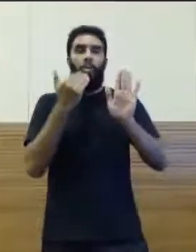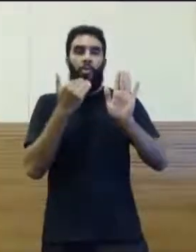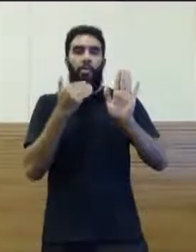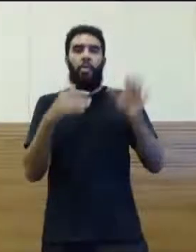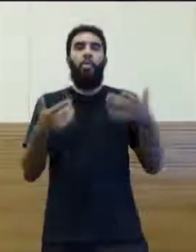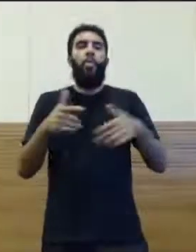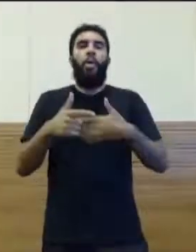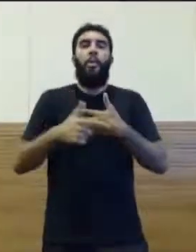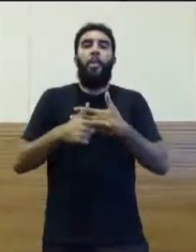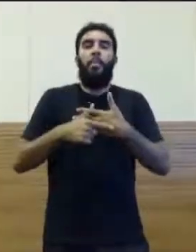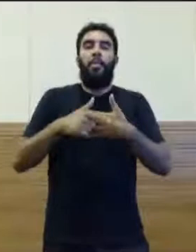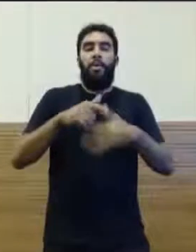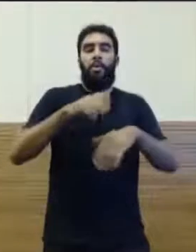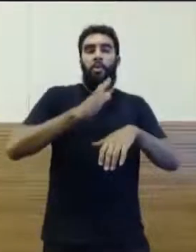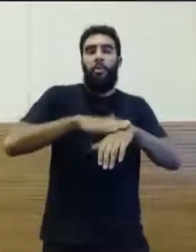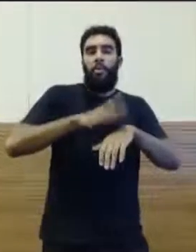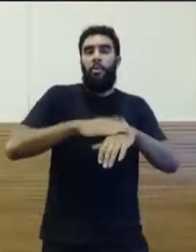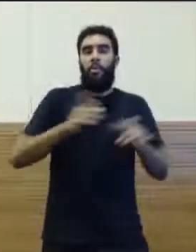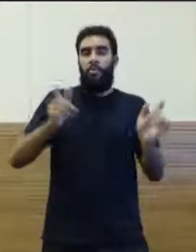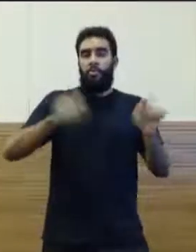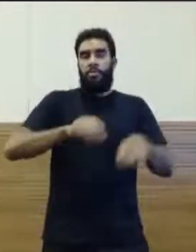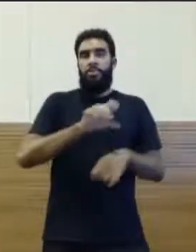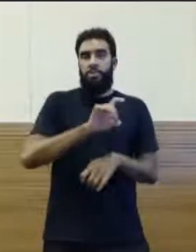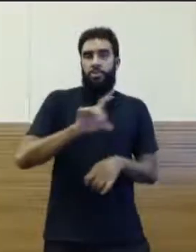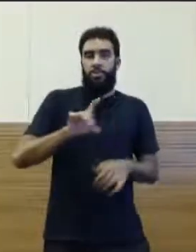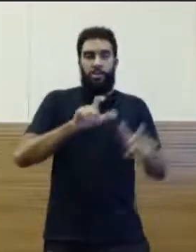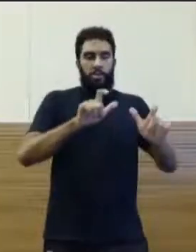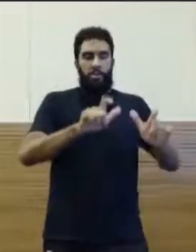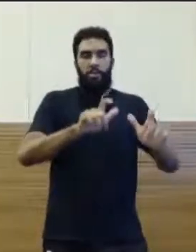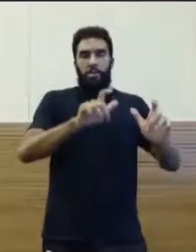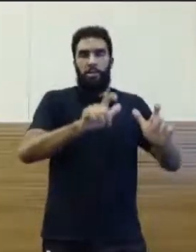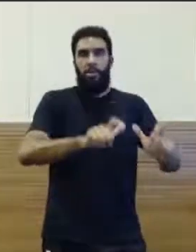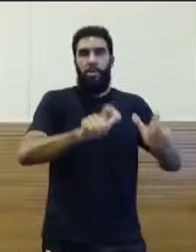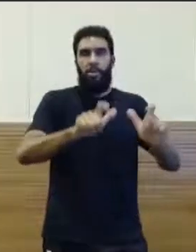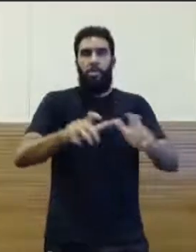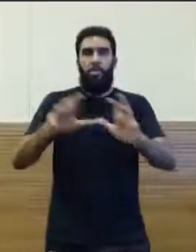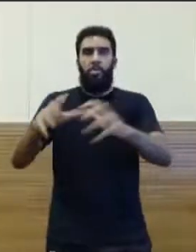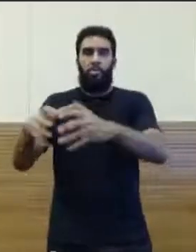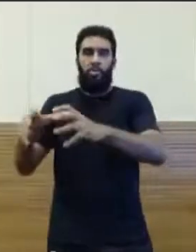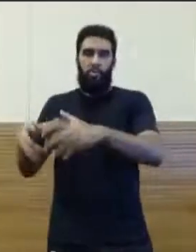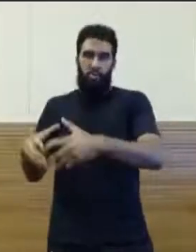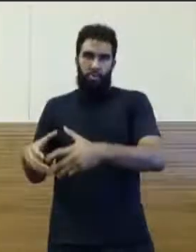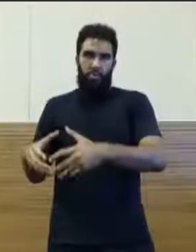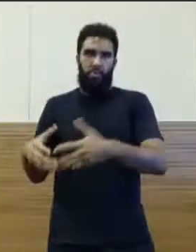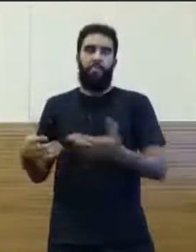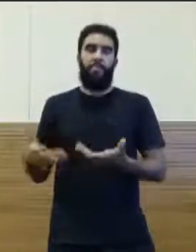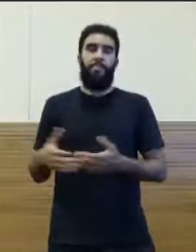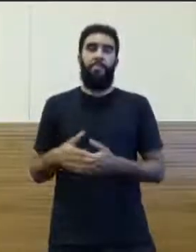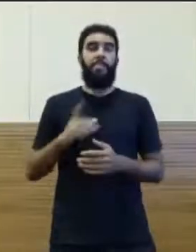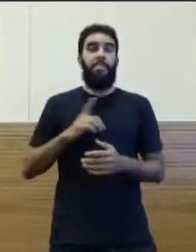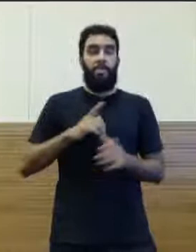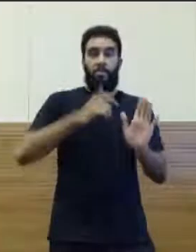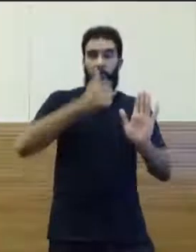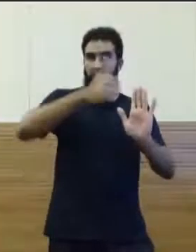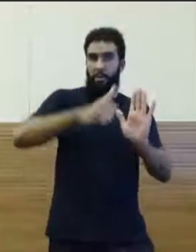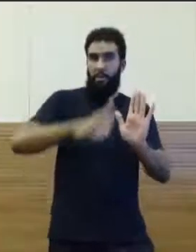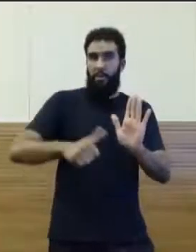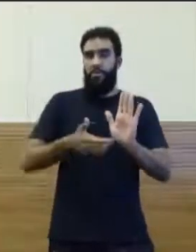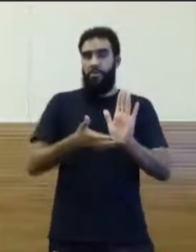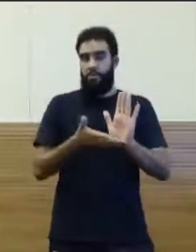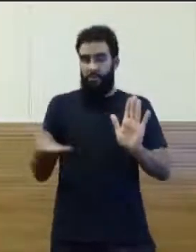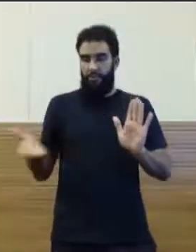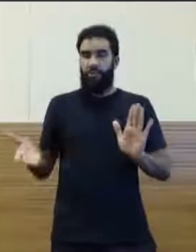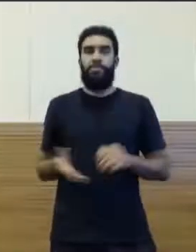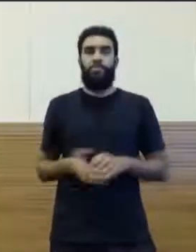of the messages of the guideline? What are the competencies? And all of this followed by